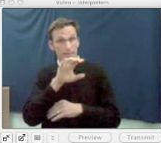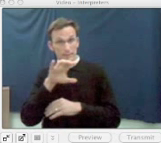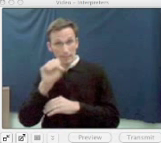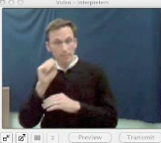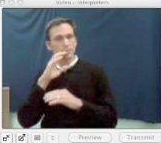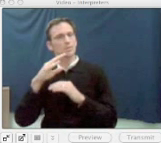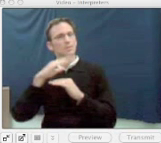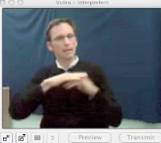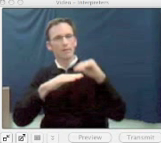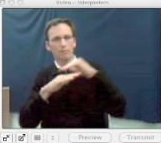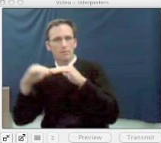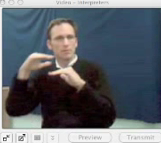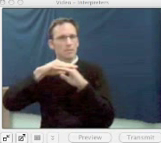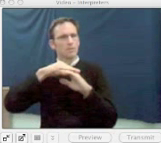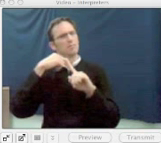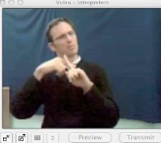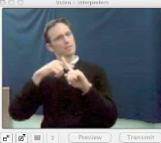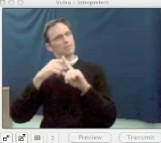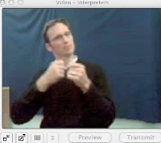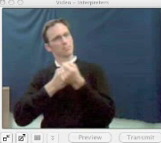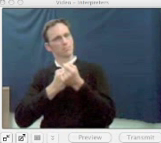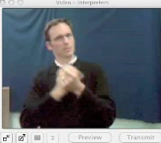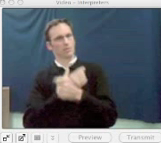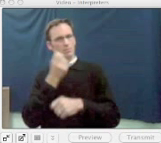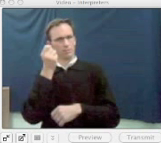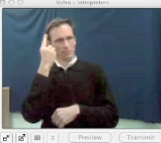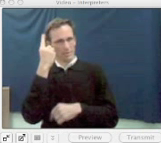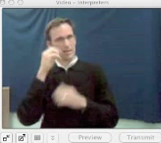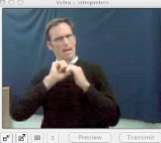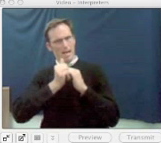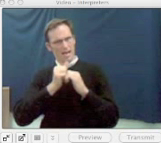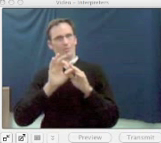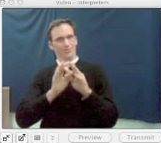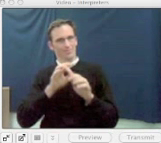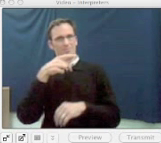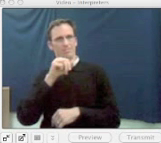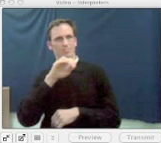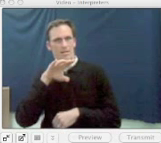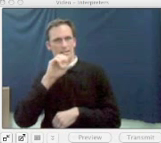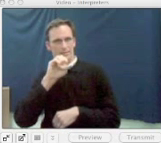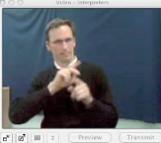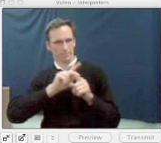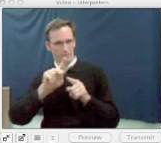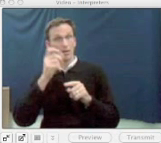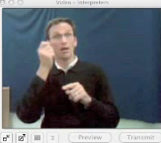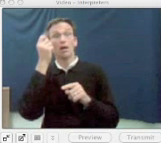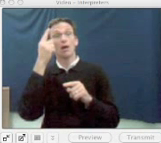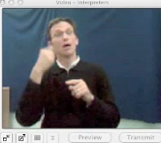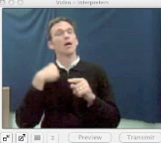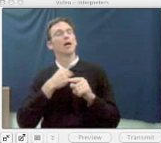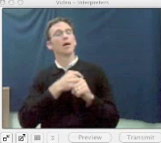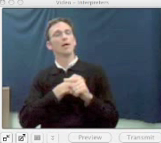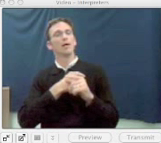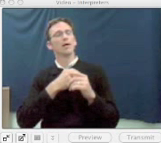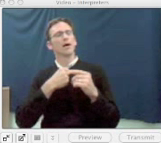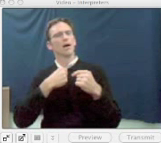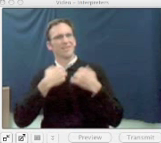practice profession understanding is that I'm going to go through these constructs rather